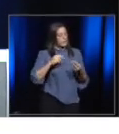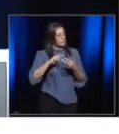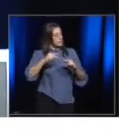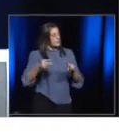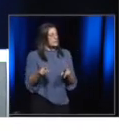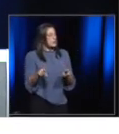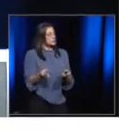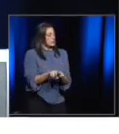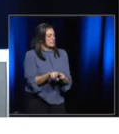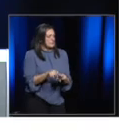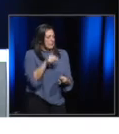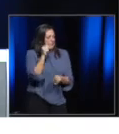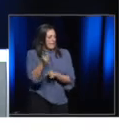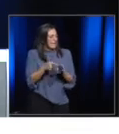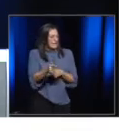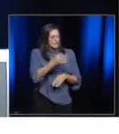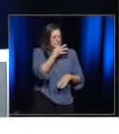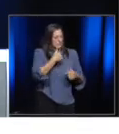adjacent.